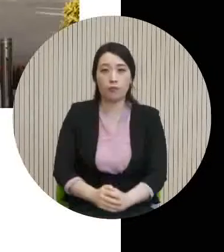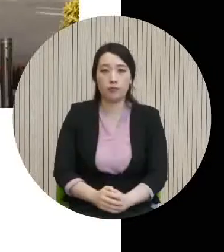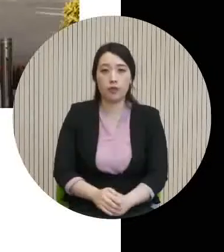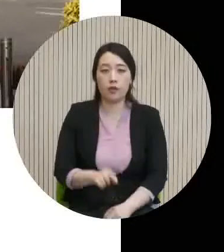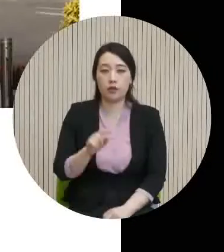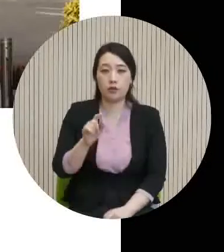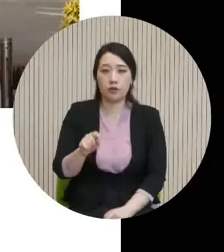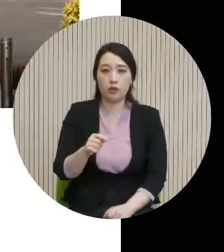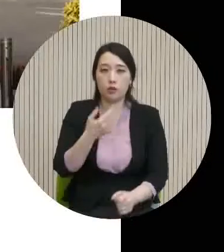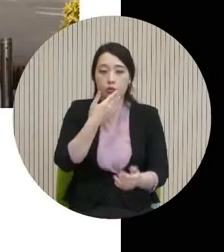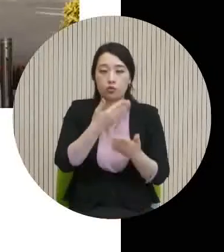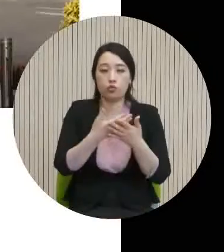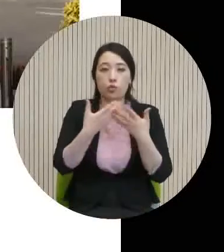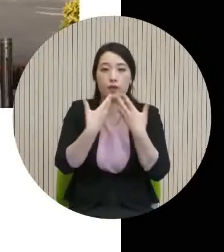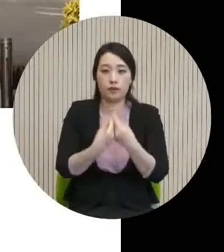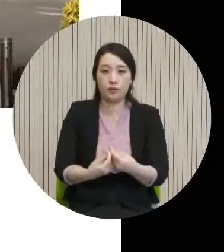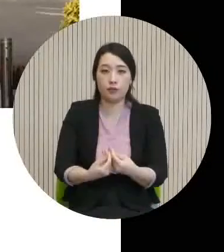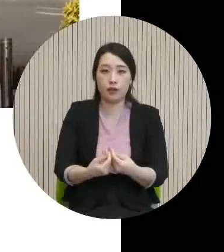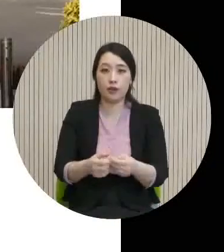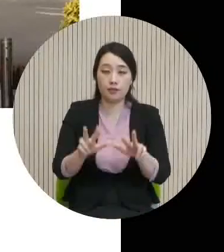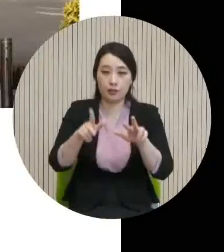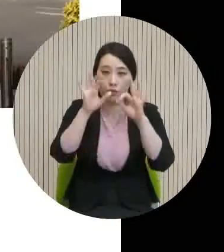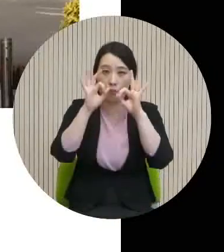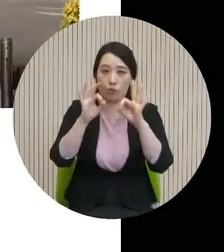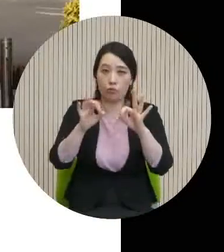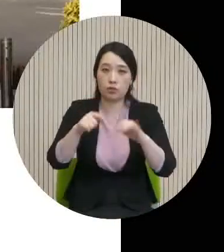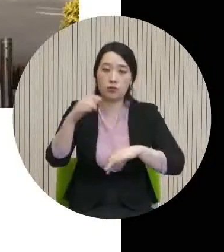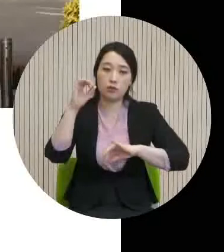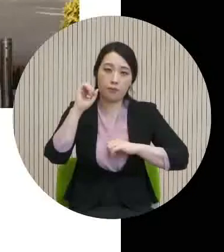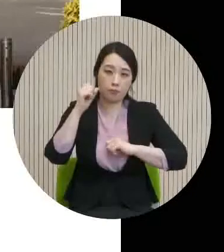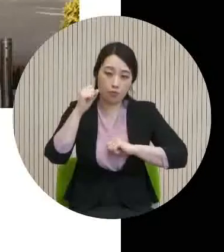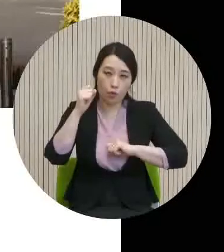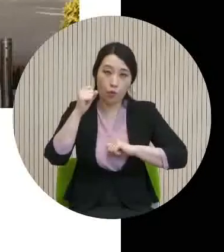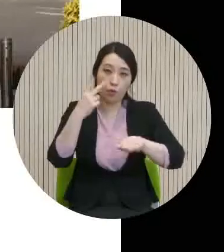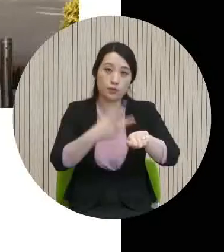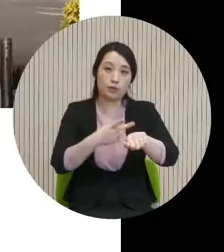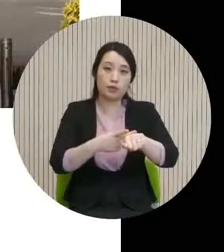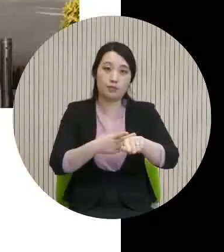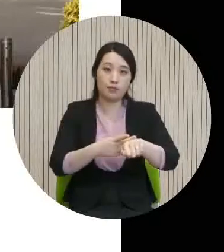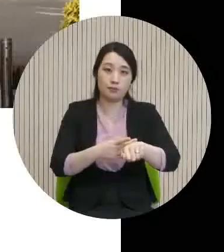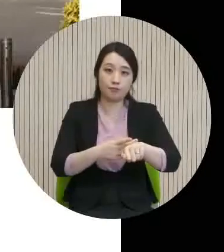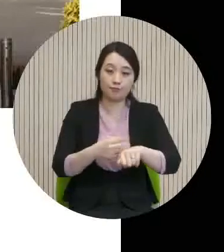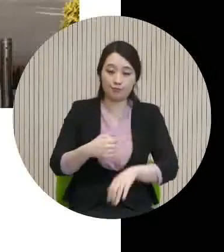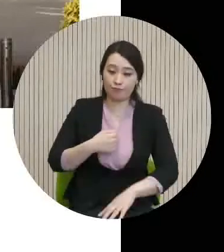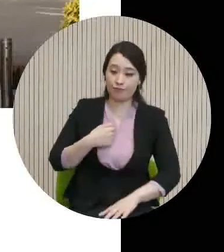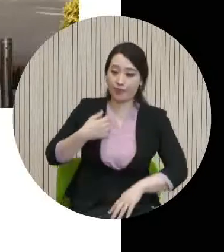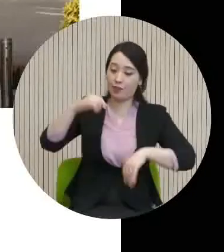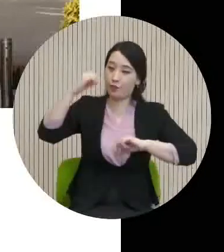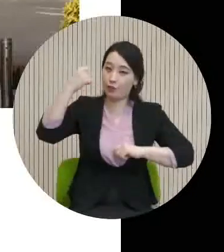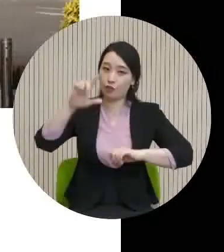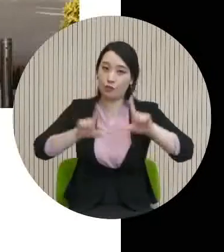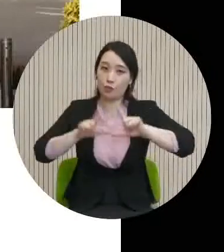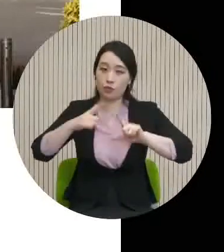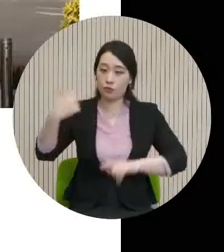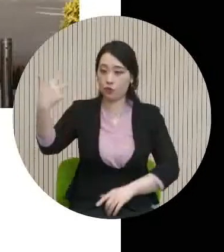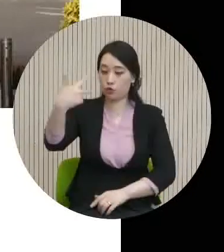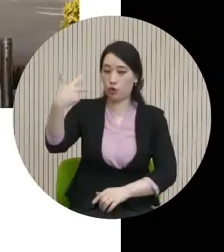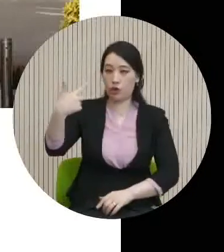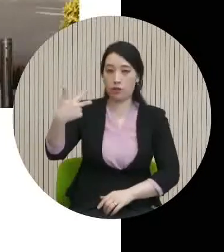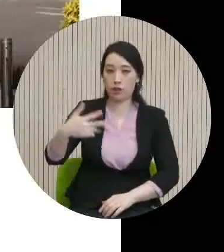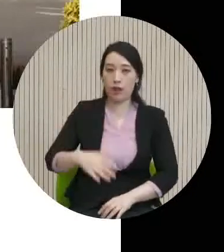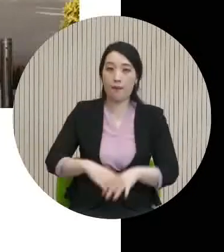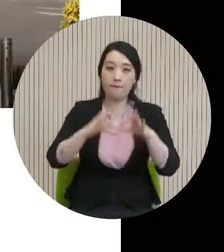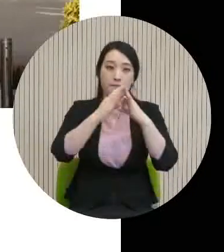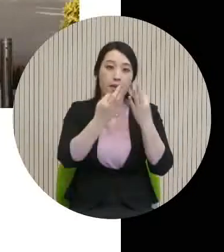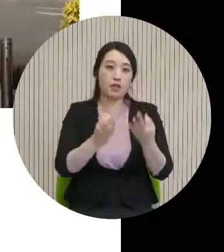dance instructor was recording herself dancing, performing on Facebook.